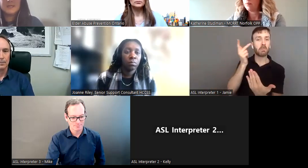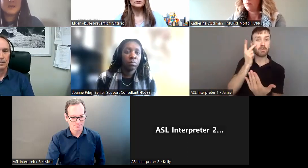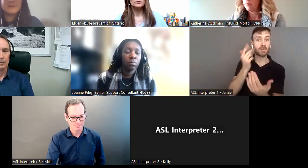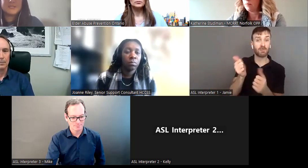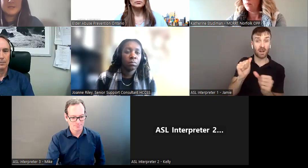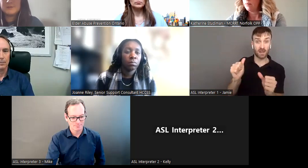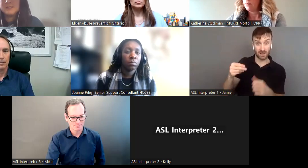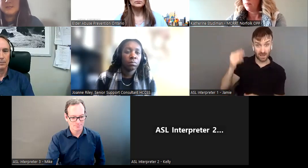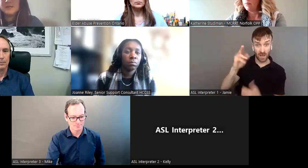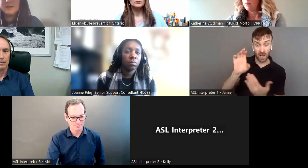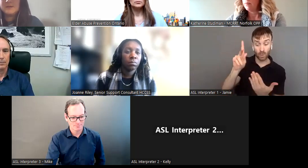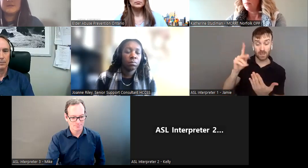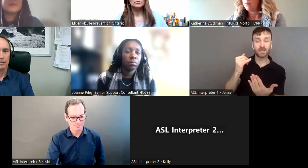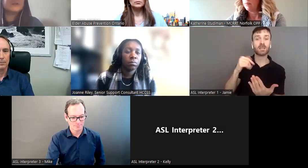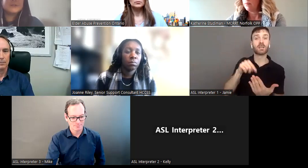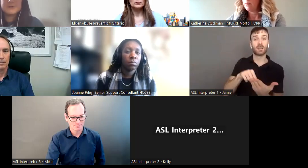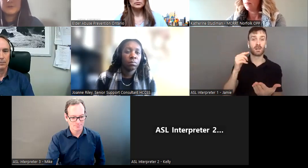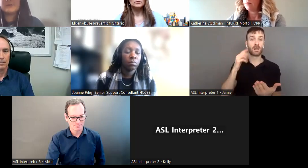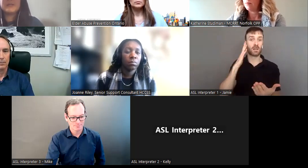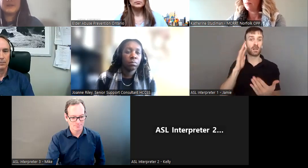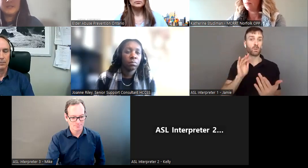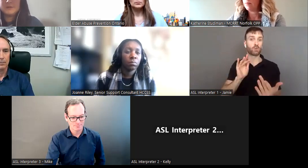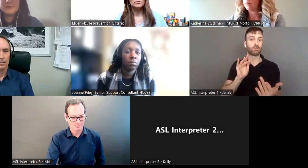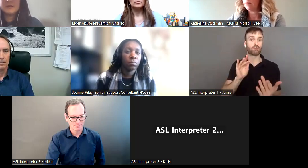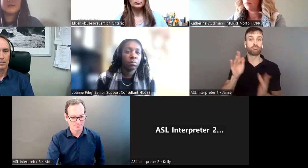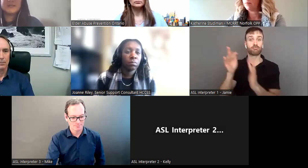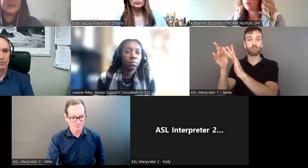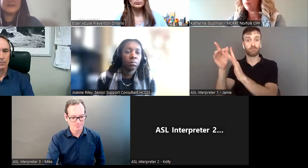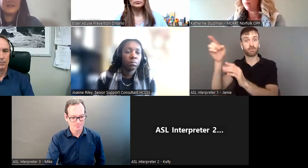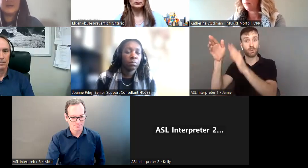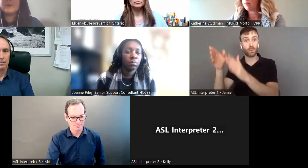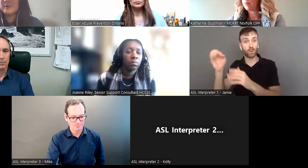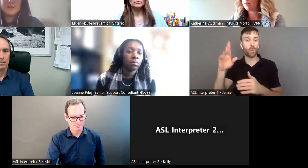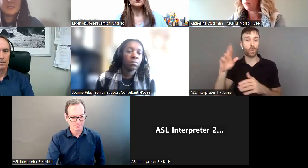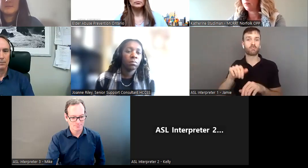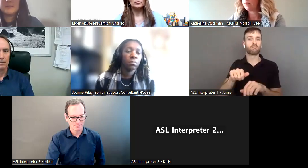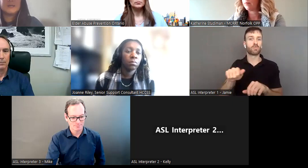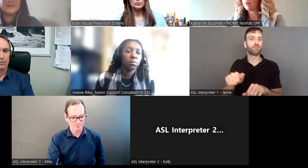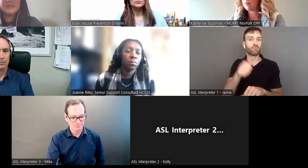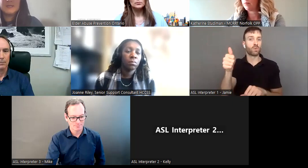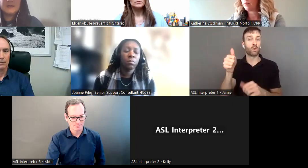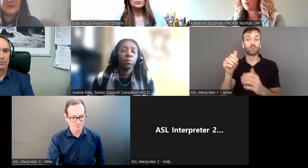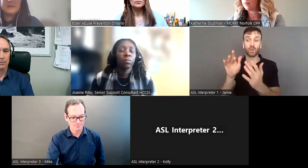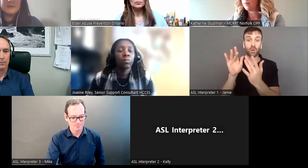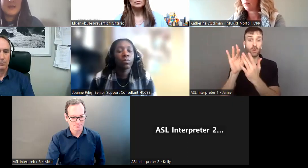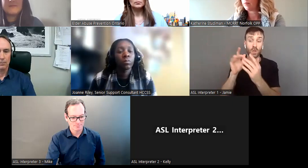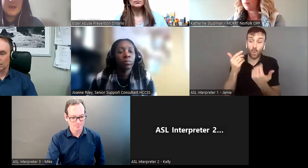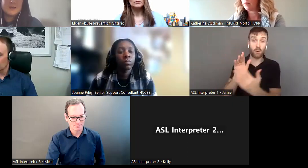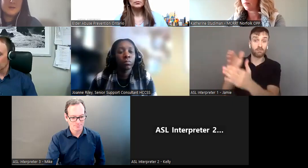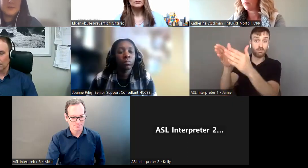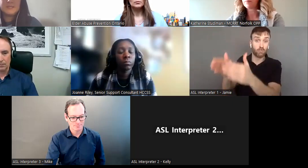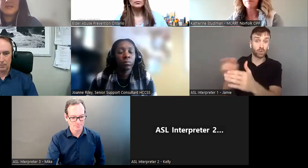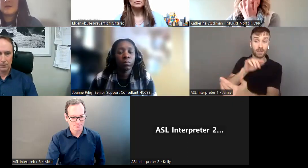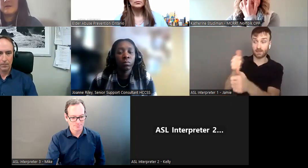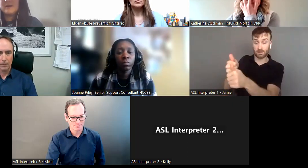will reach out to the referral source or reach out to the alternate contacts or the client themselves. So we have